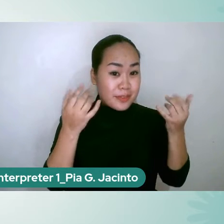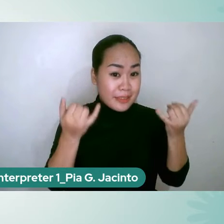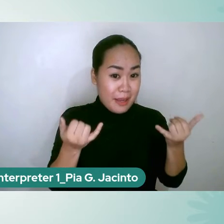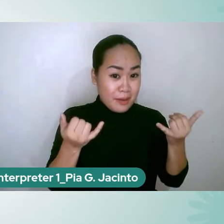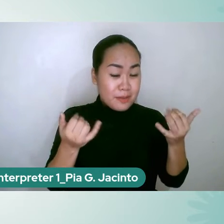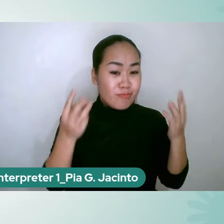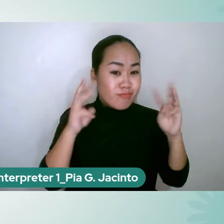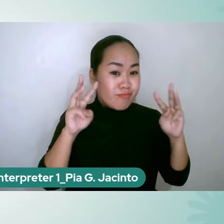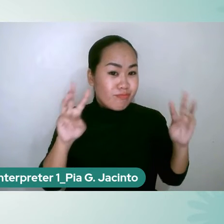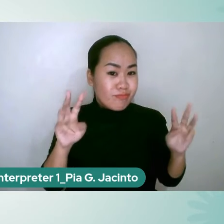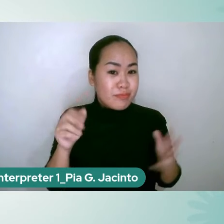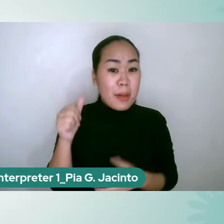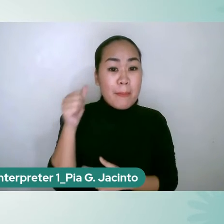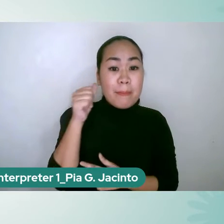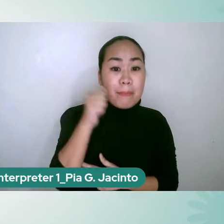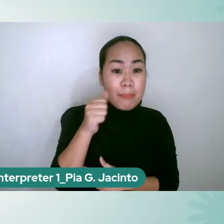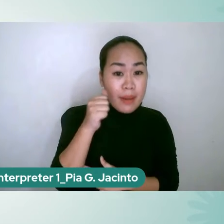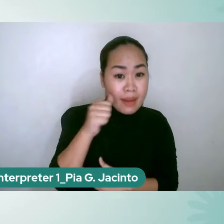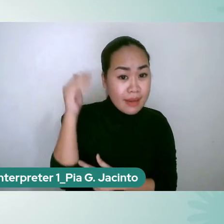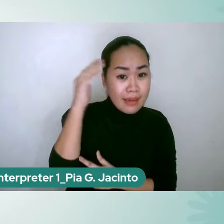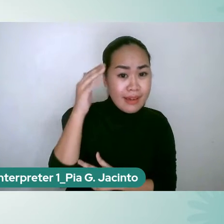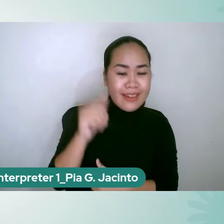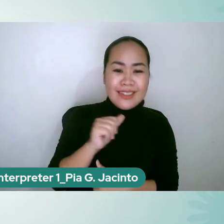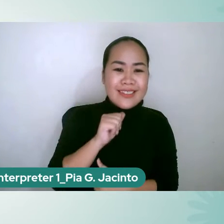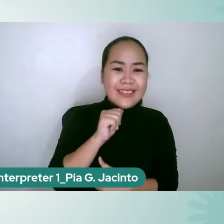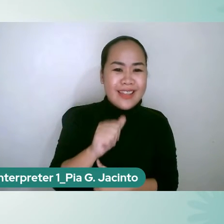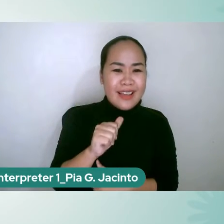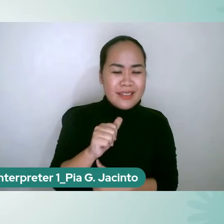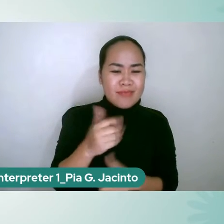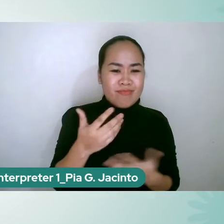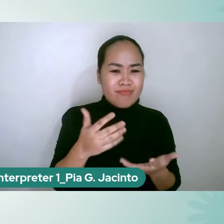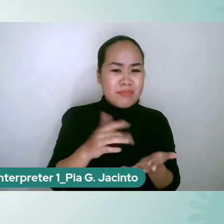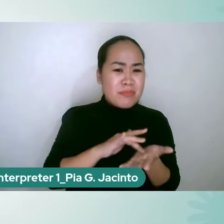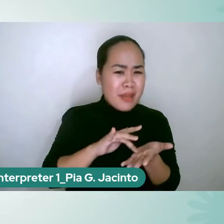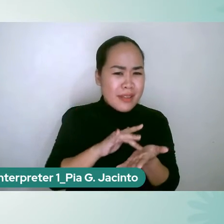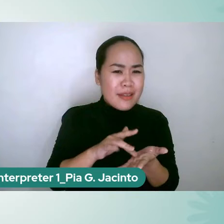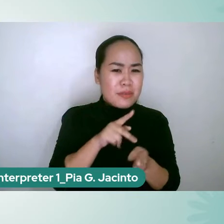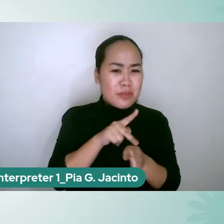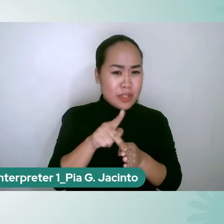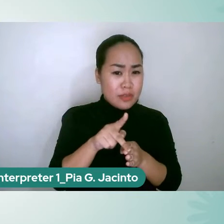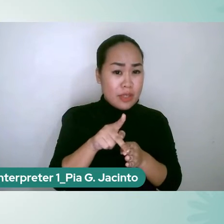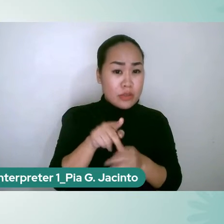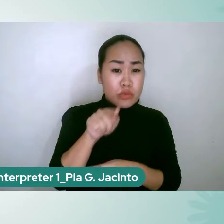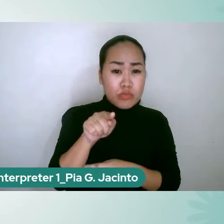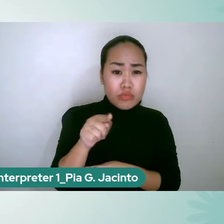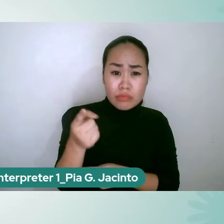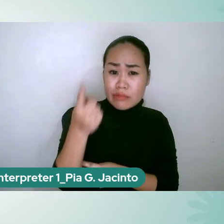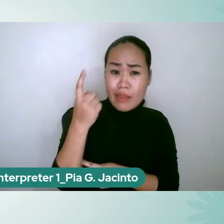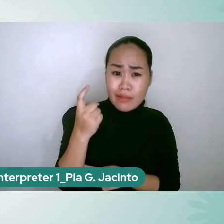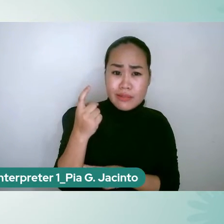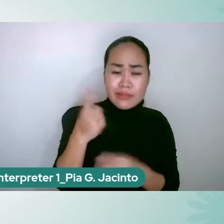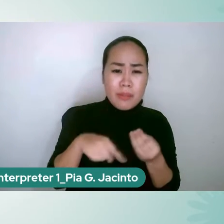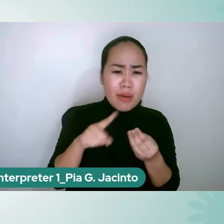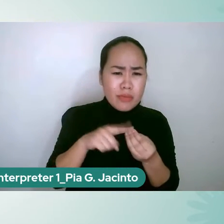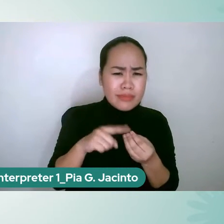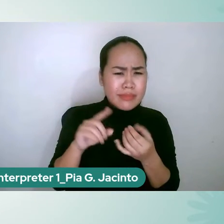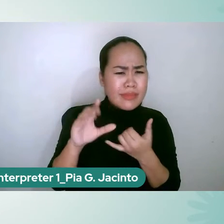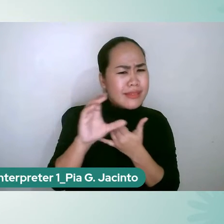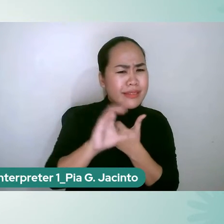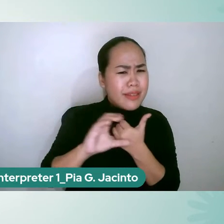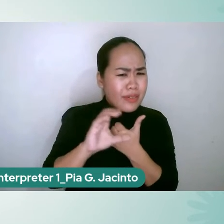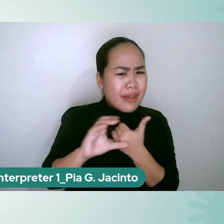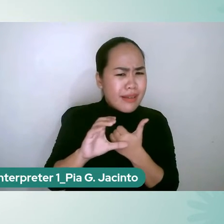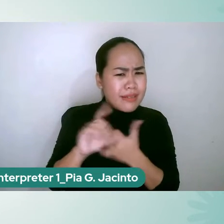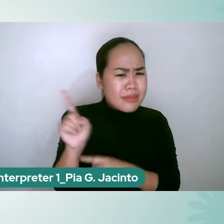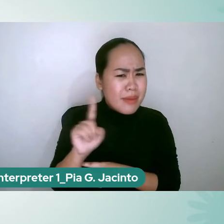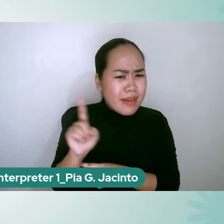women listeners who are non health workers, have you asked, what is cervical cancer? Cervical cancer is